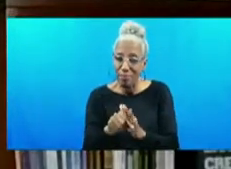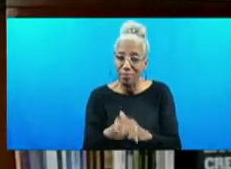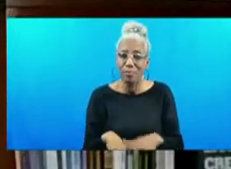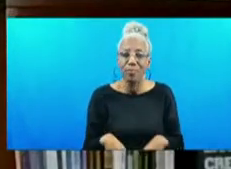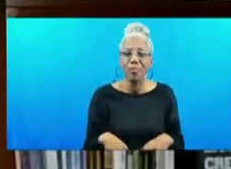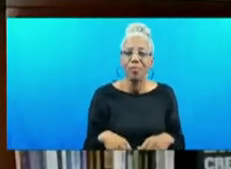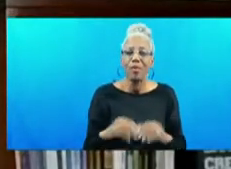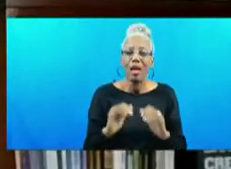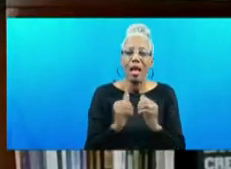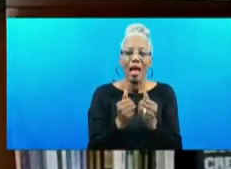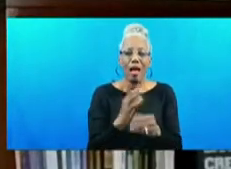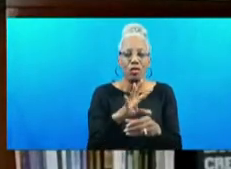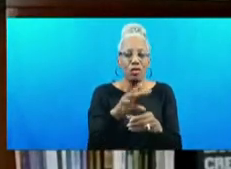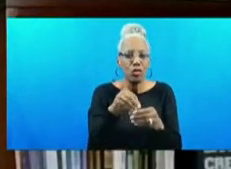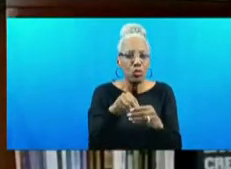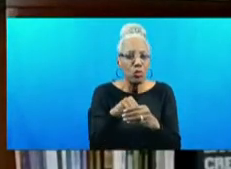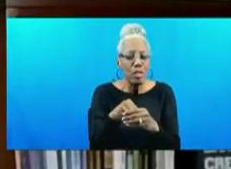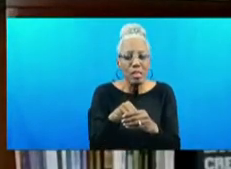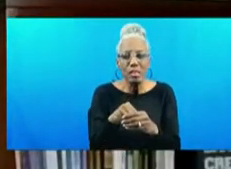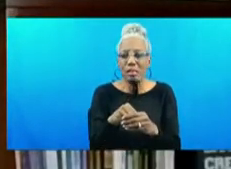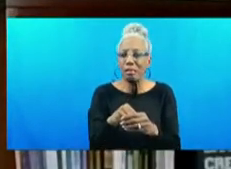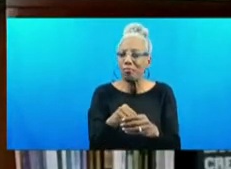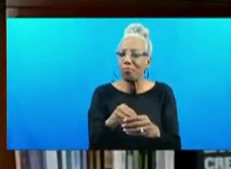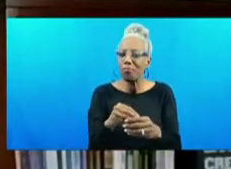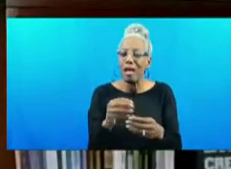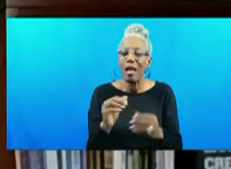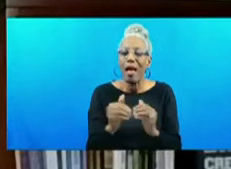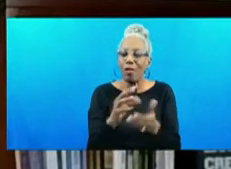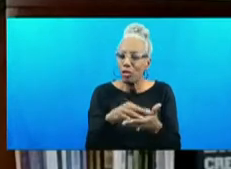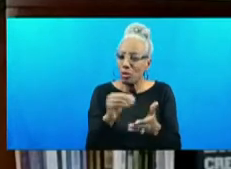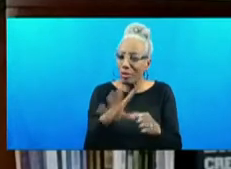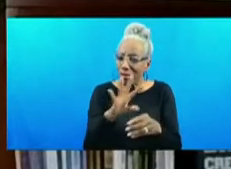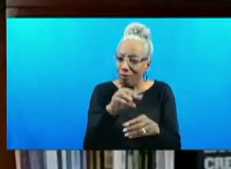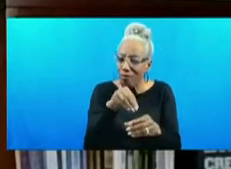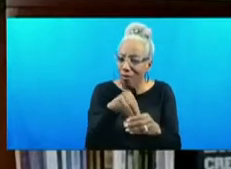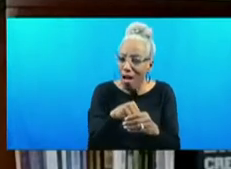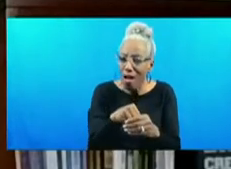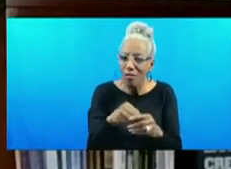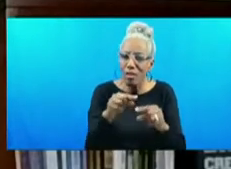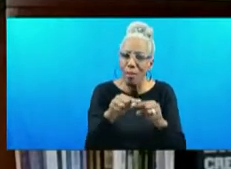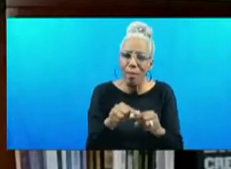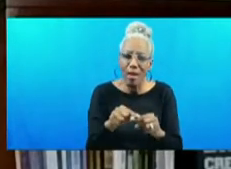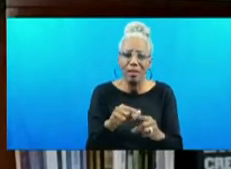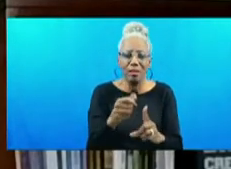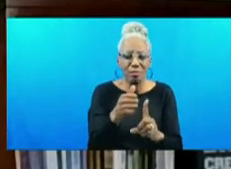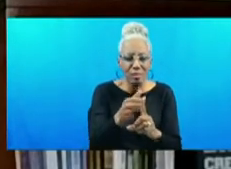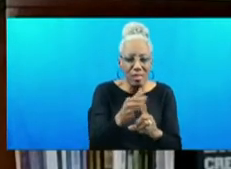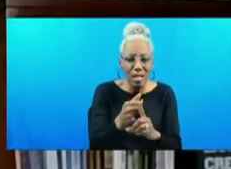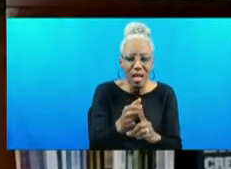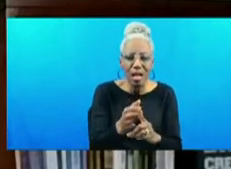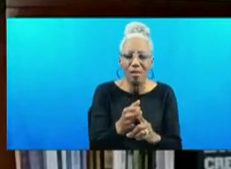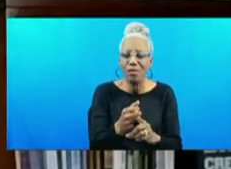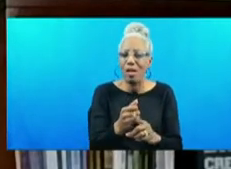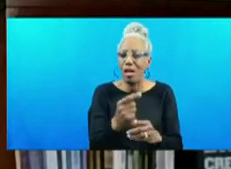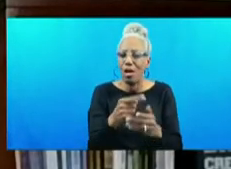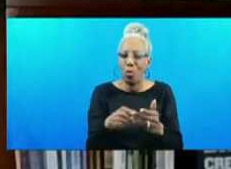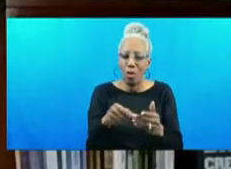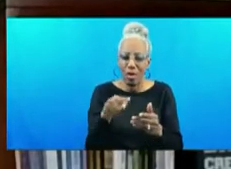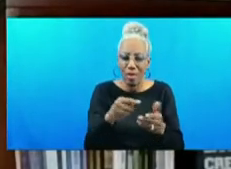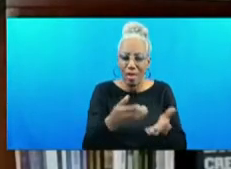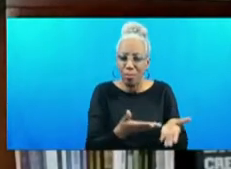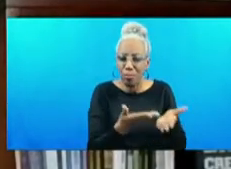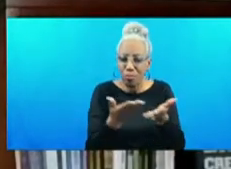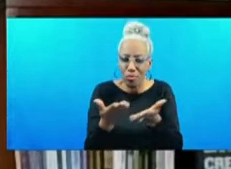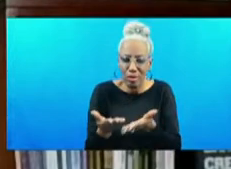on what the environment says to them about the importance of who they are and what they can bring is critical. So that's why this is important to me, and we share